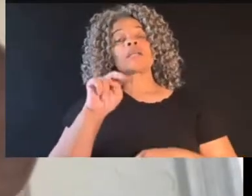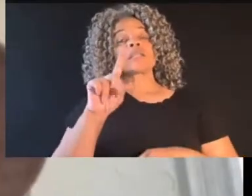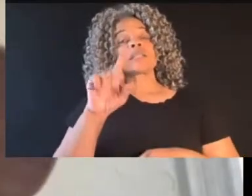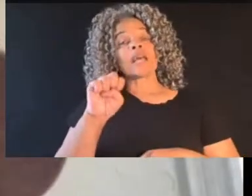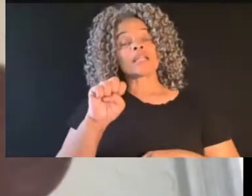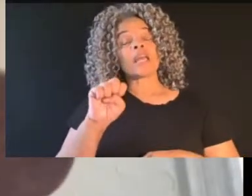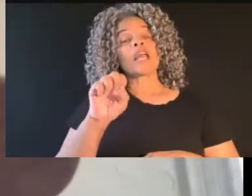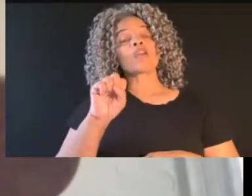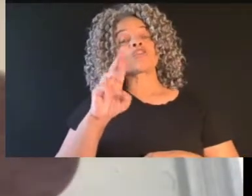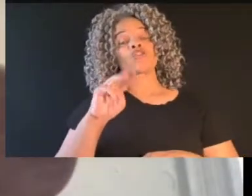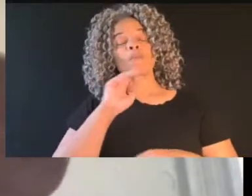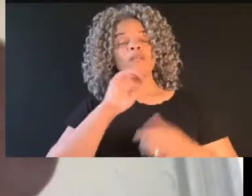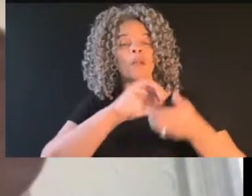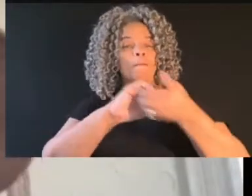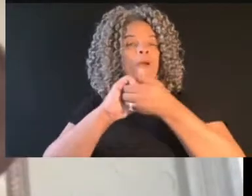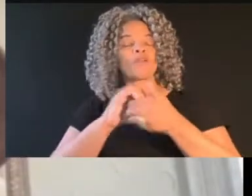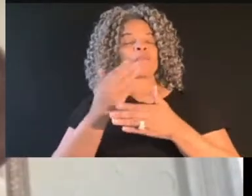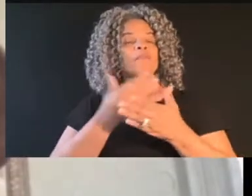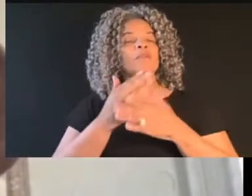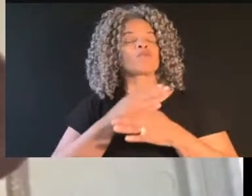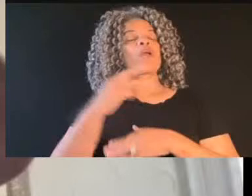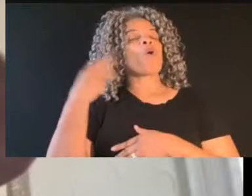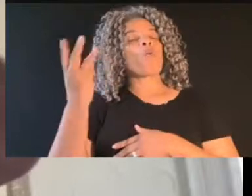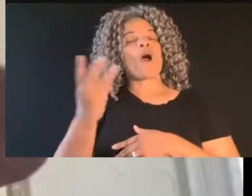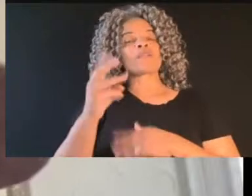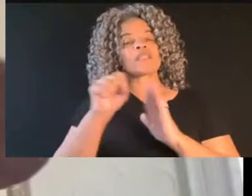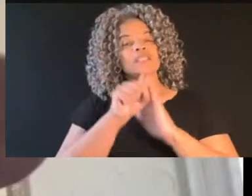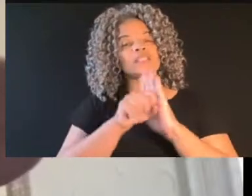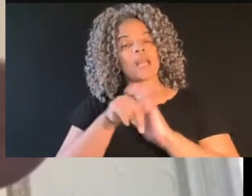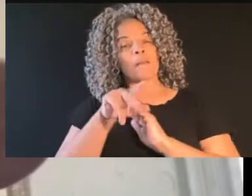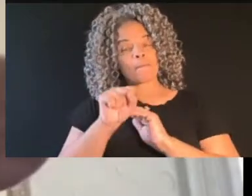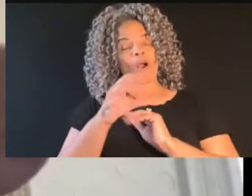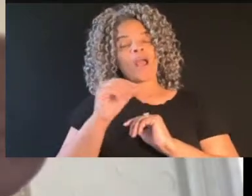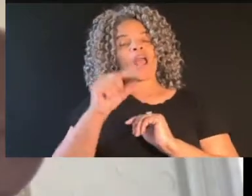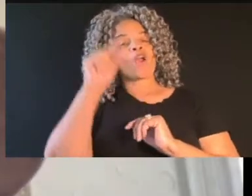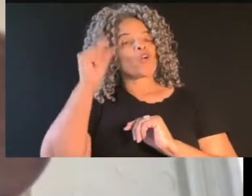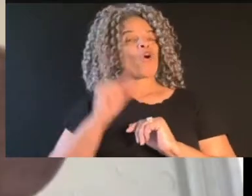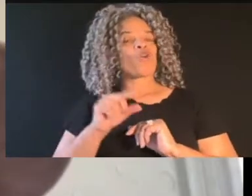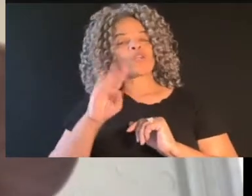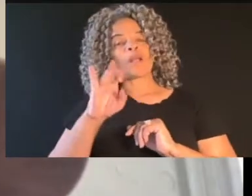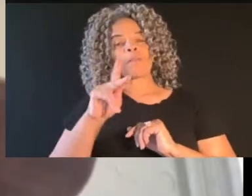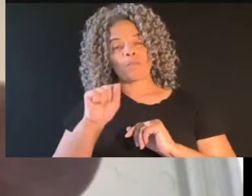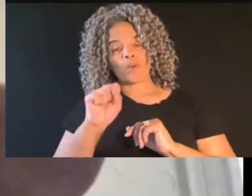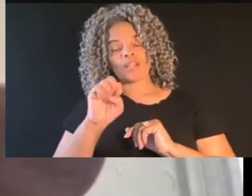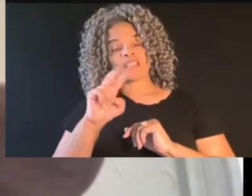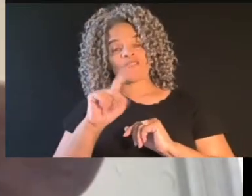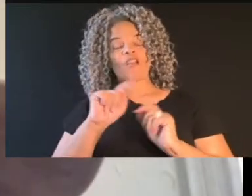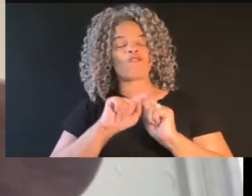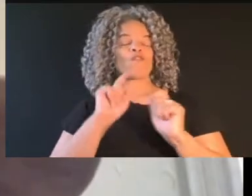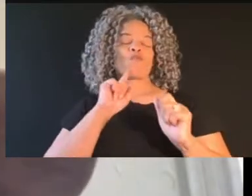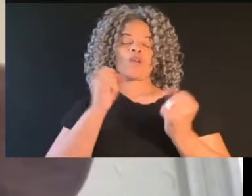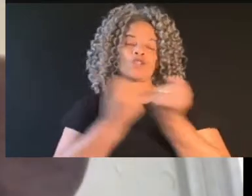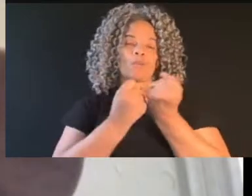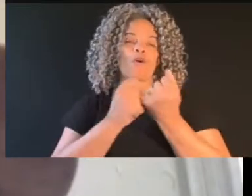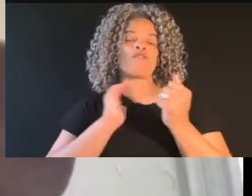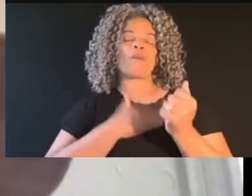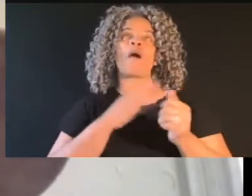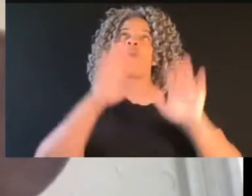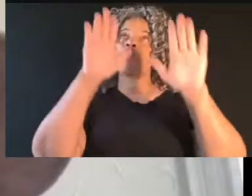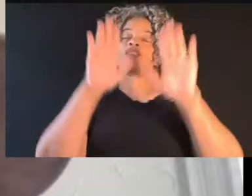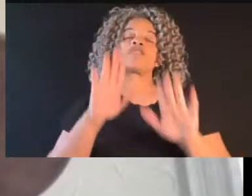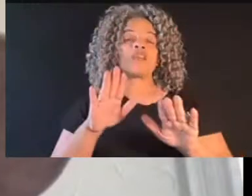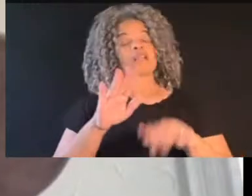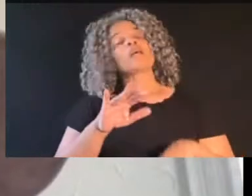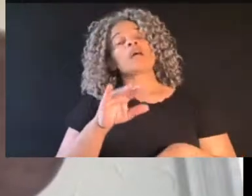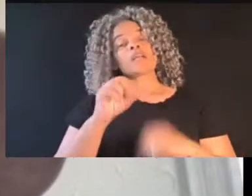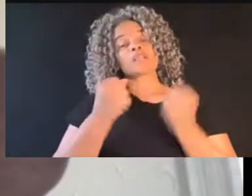between Washington State Parks and Golden Bricks Events with additional support from our generous sponsors, Seattle